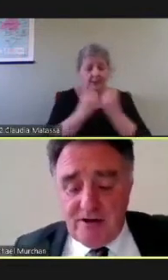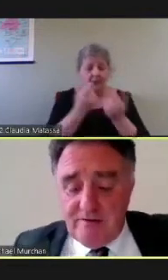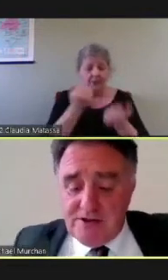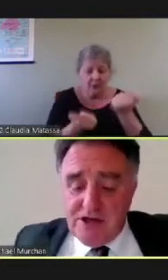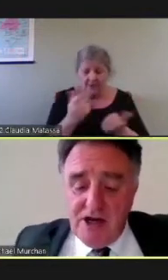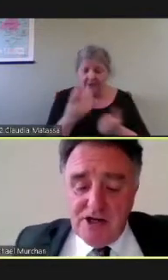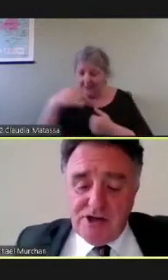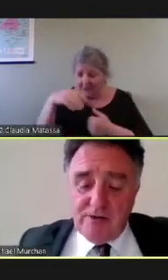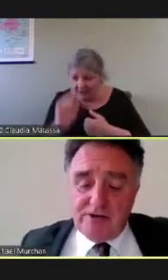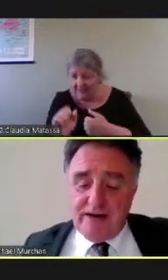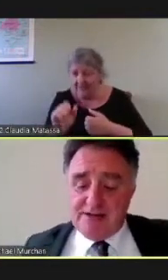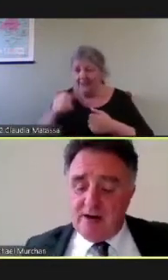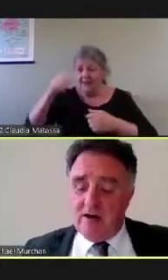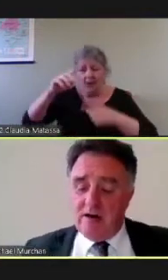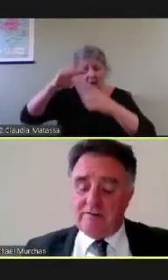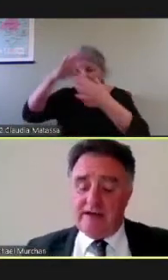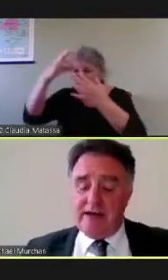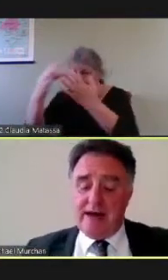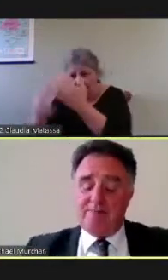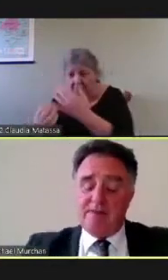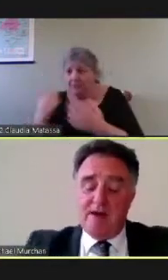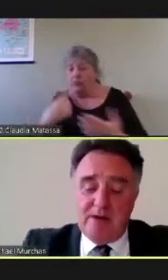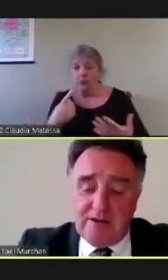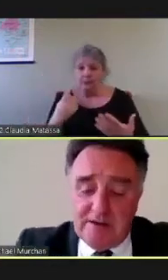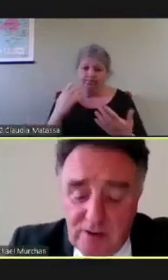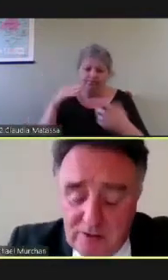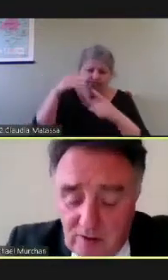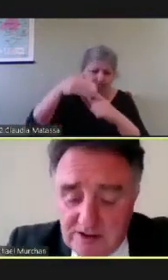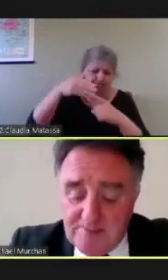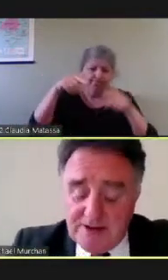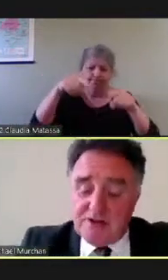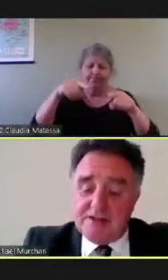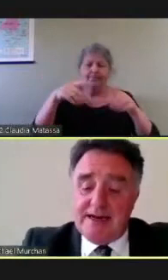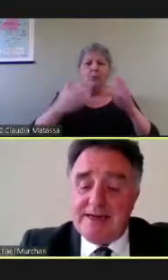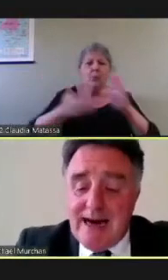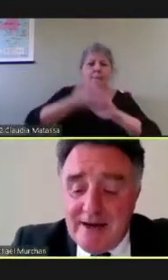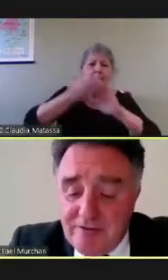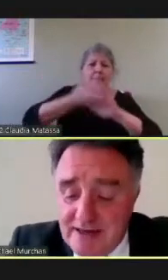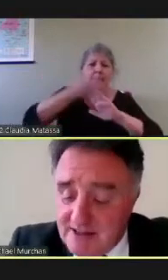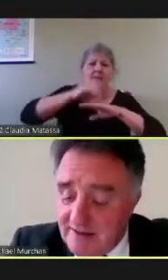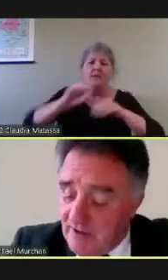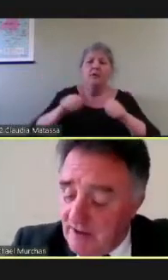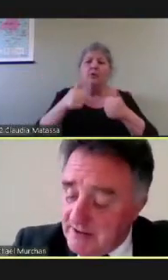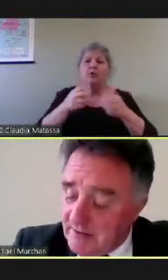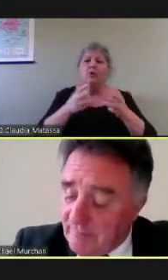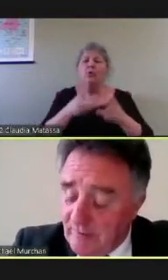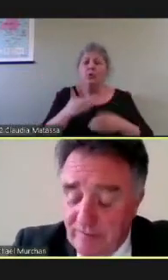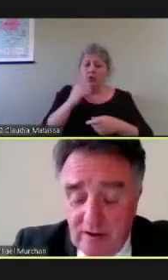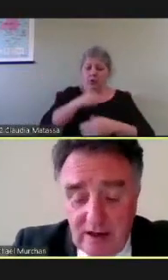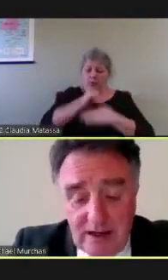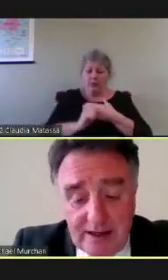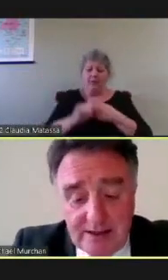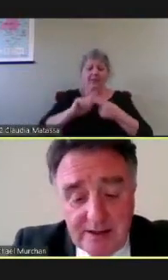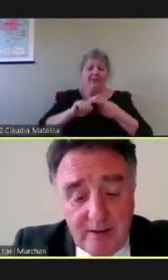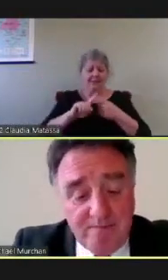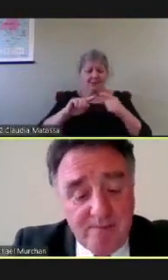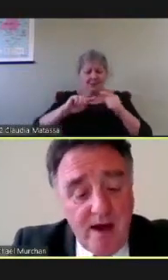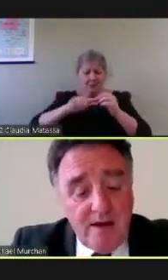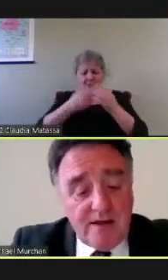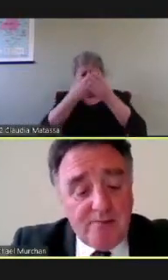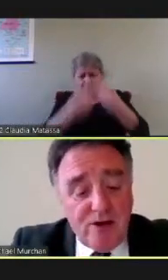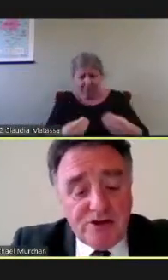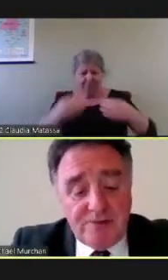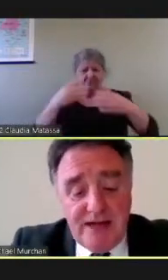and Probation Services to address all of the, build on the good work that's been done to date and address the difficulties that Fergal highlighted